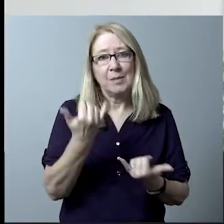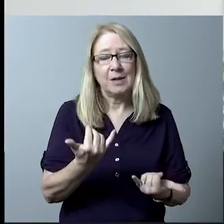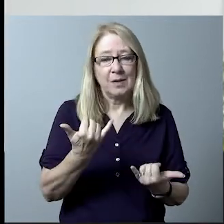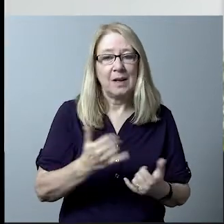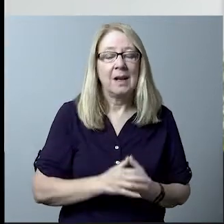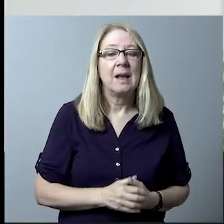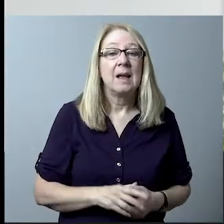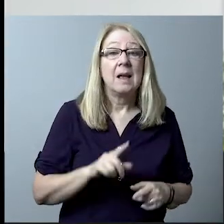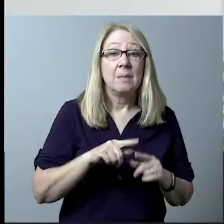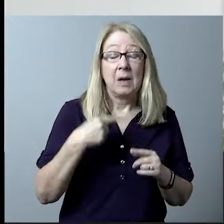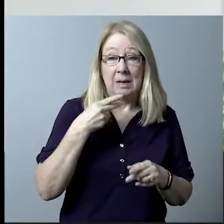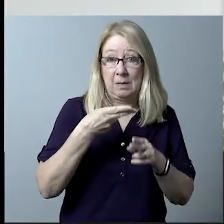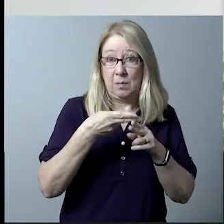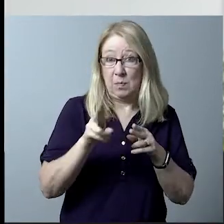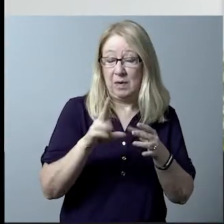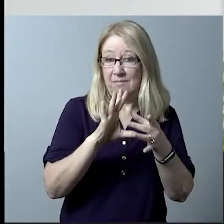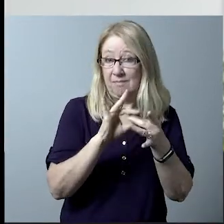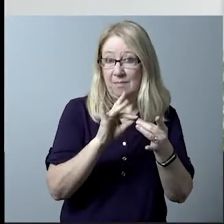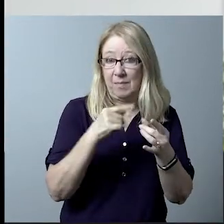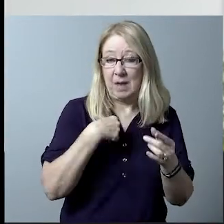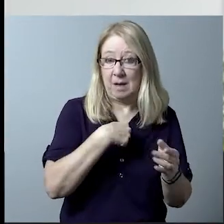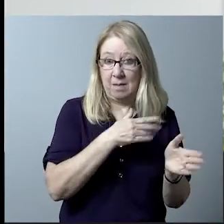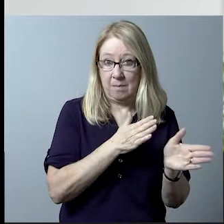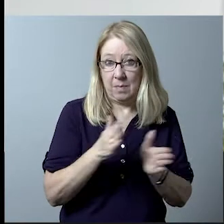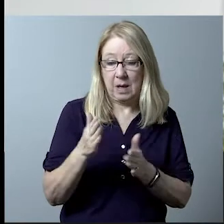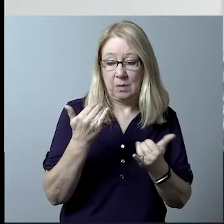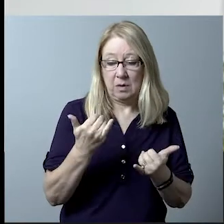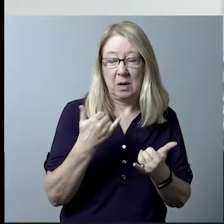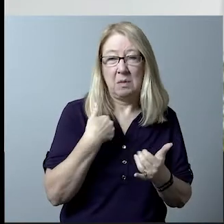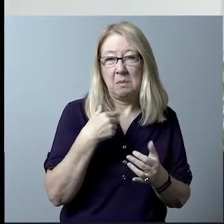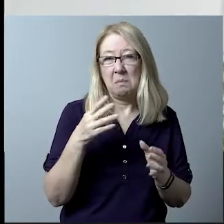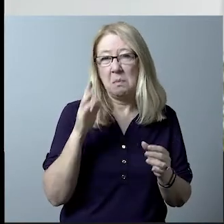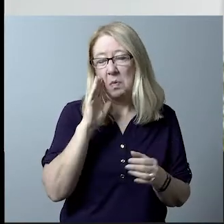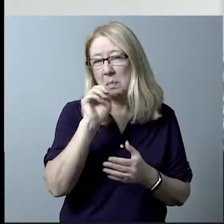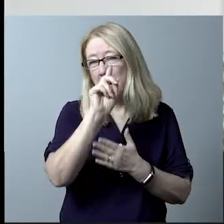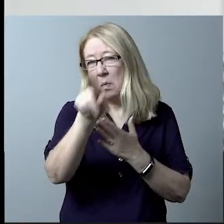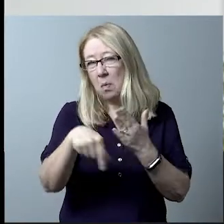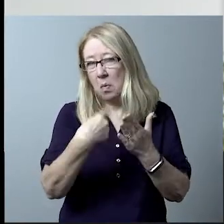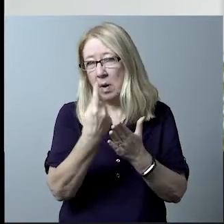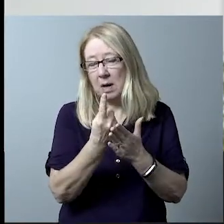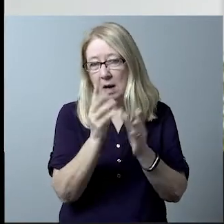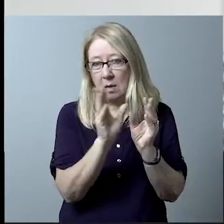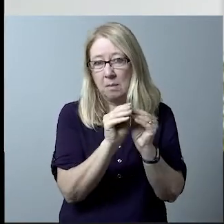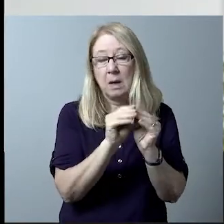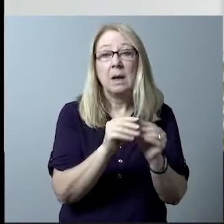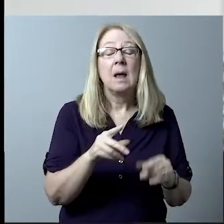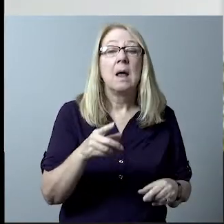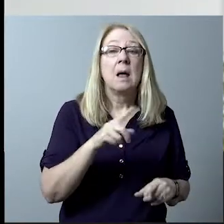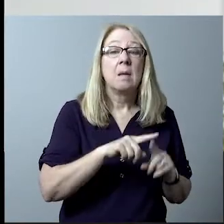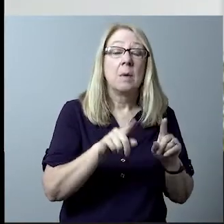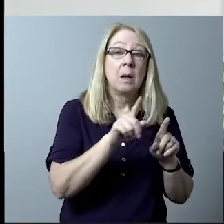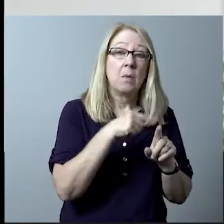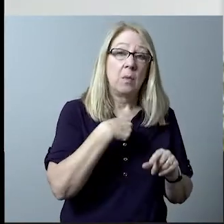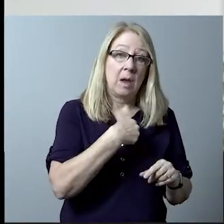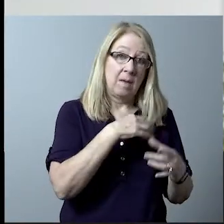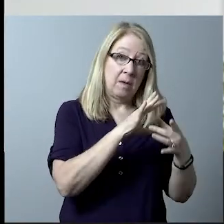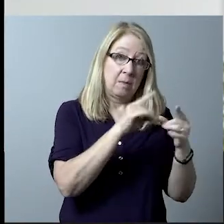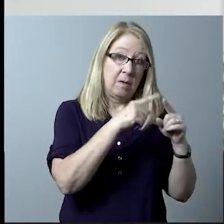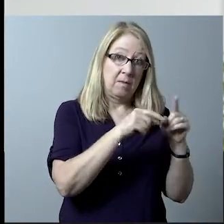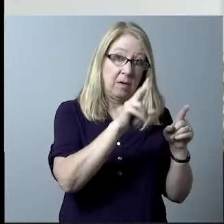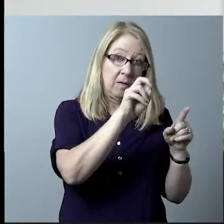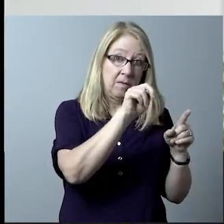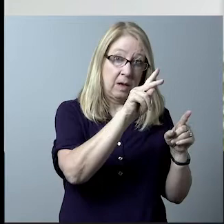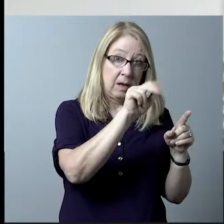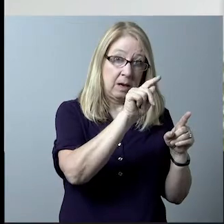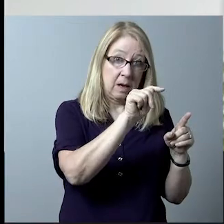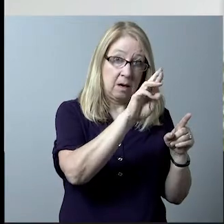So let me give you a brief overview of what we're going to do today. So we have about an hour together or so. As always, we have a message from our